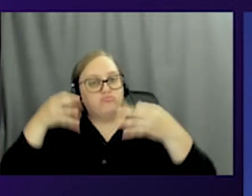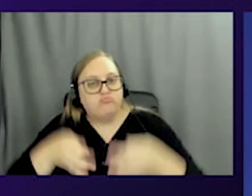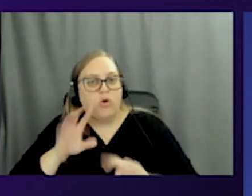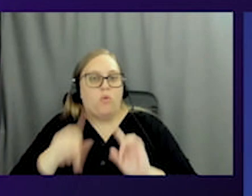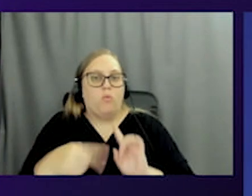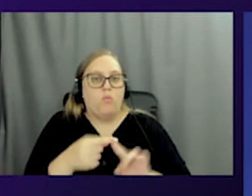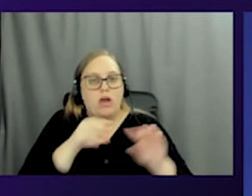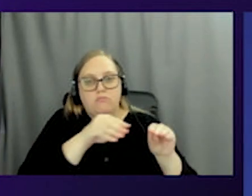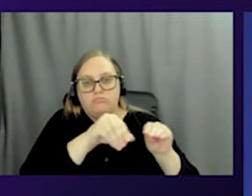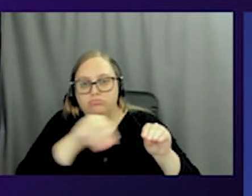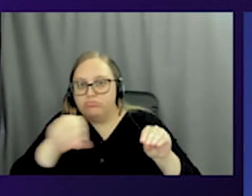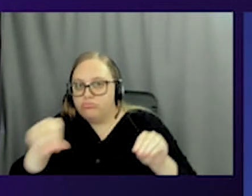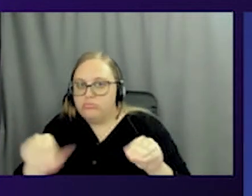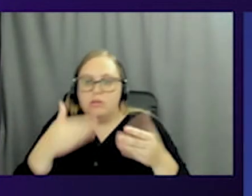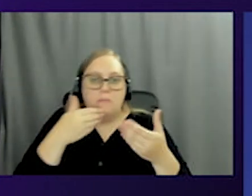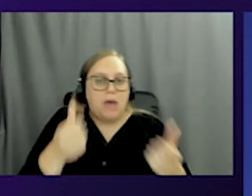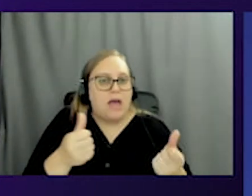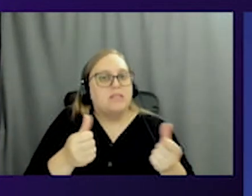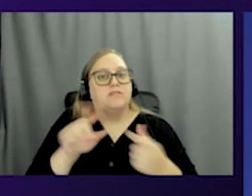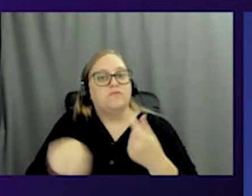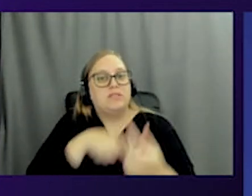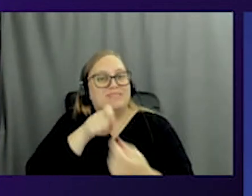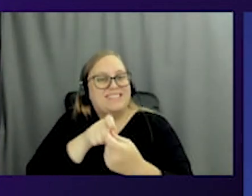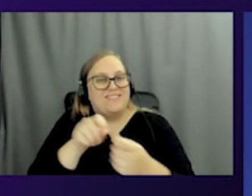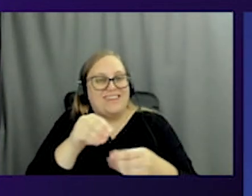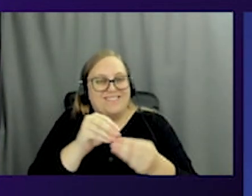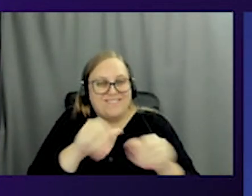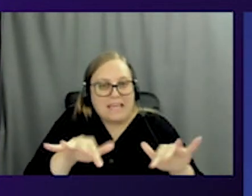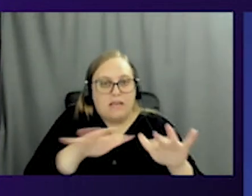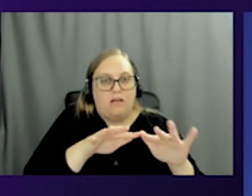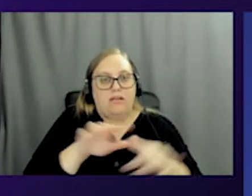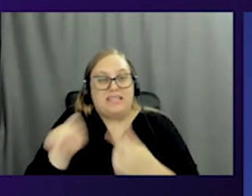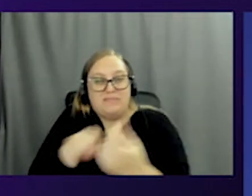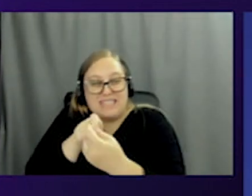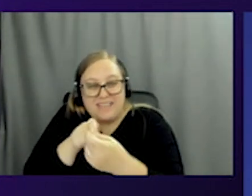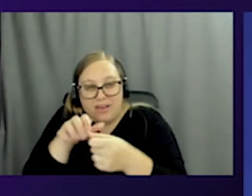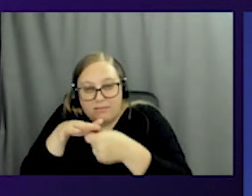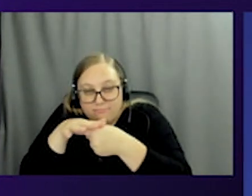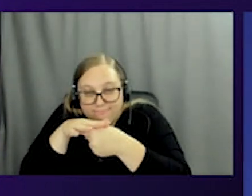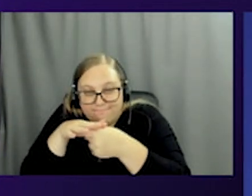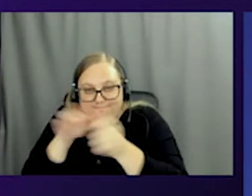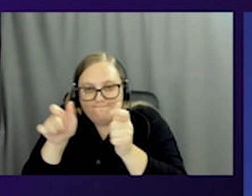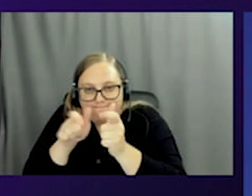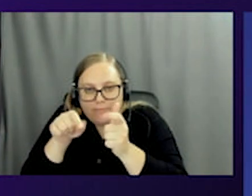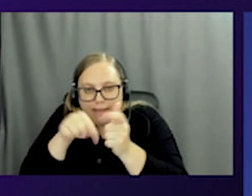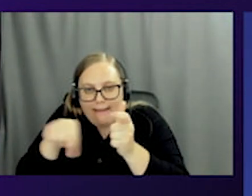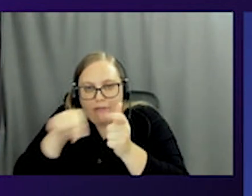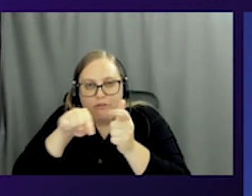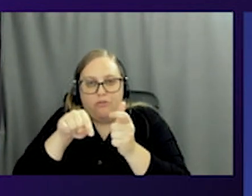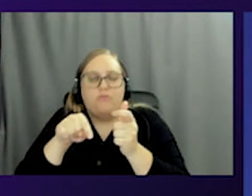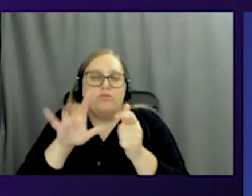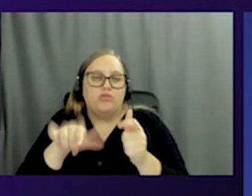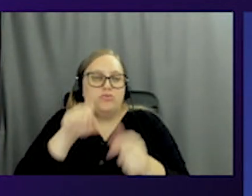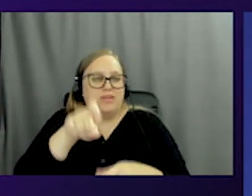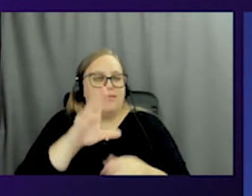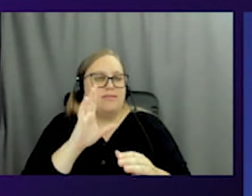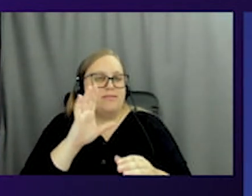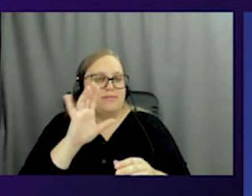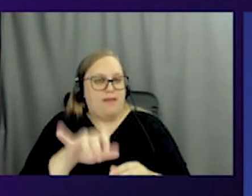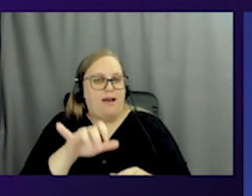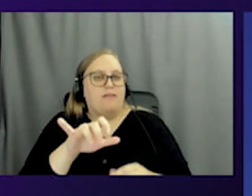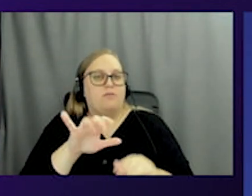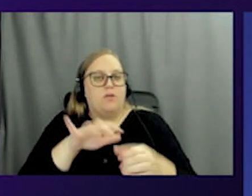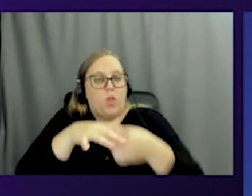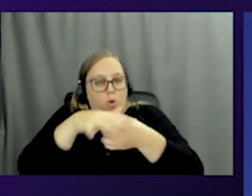plant on a particular field, on a particular acre of land. And you need that localized weather model, and you need